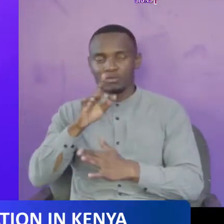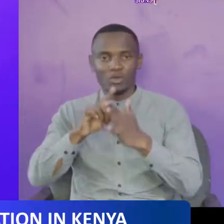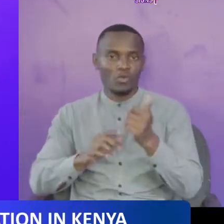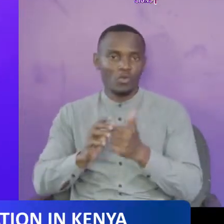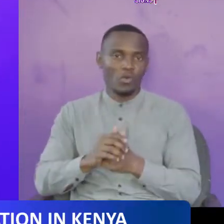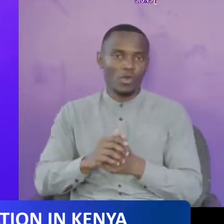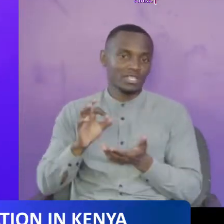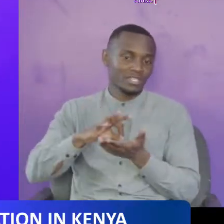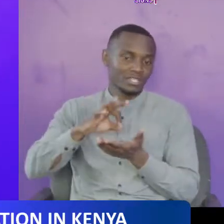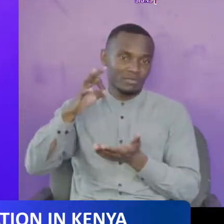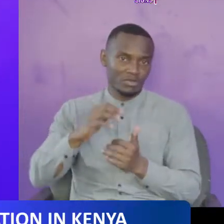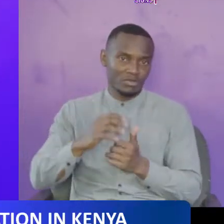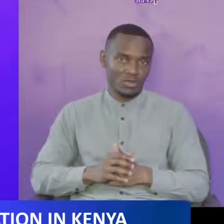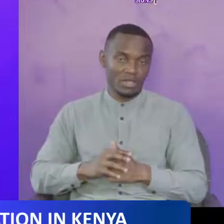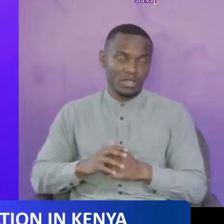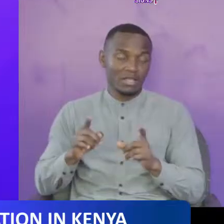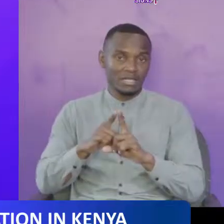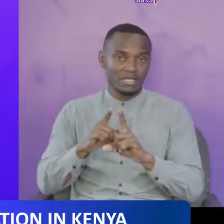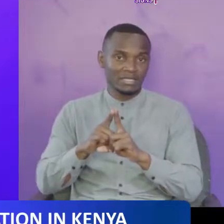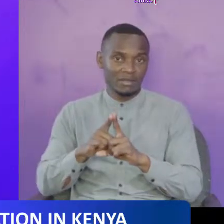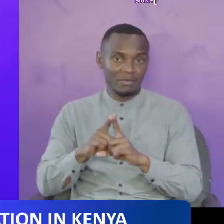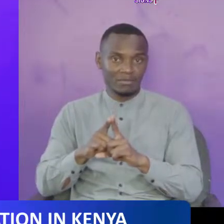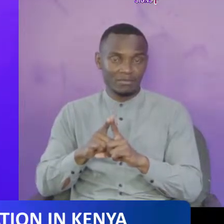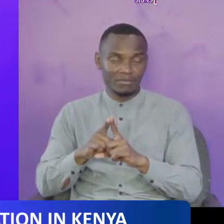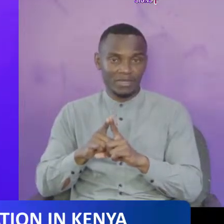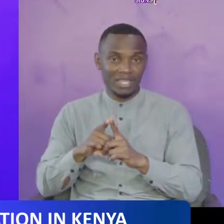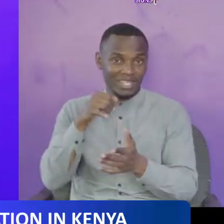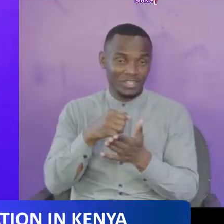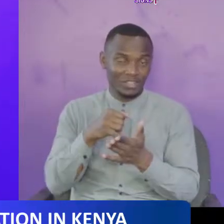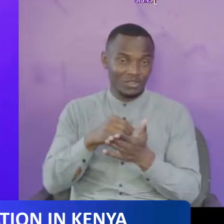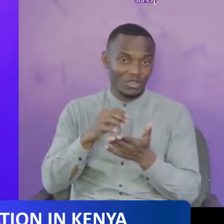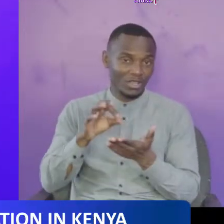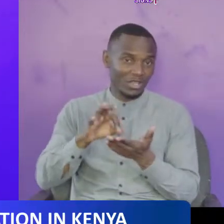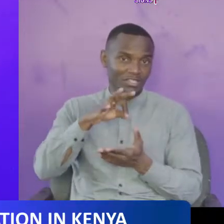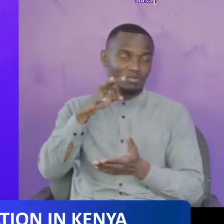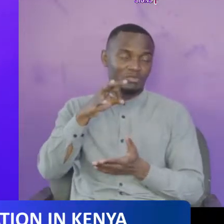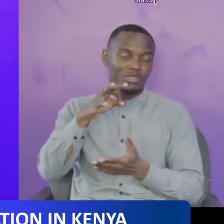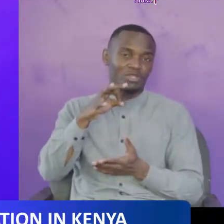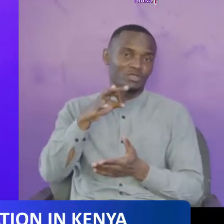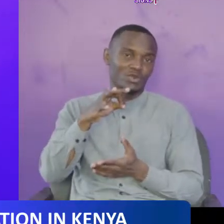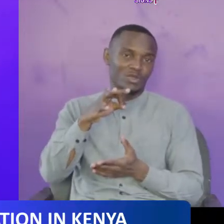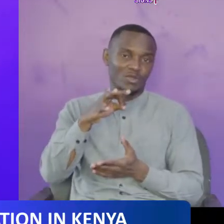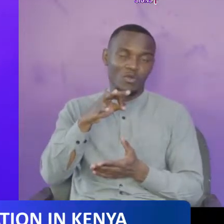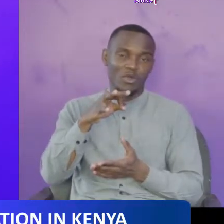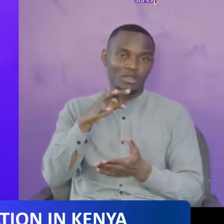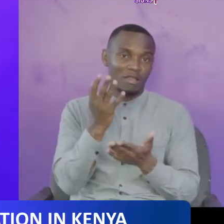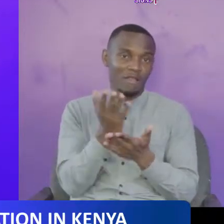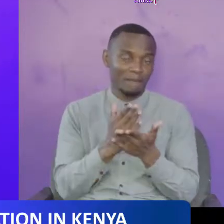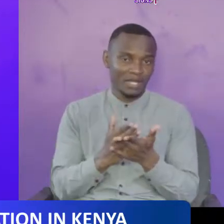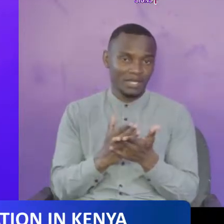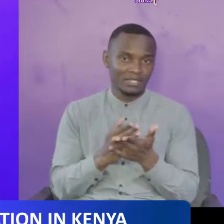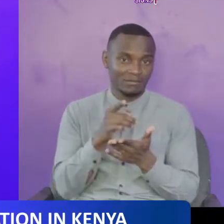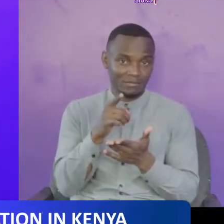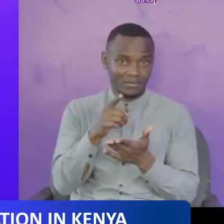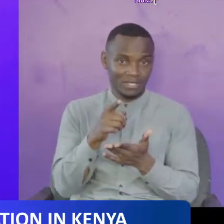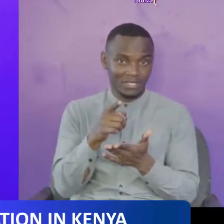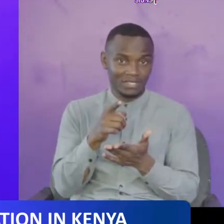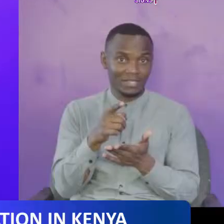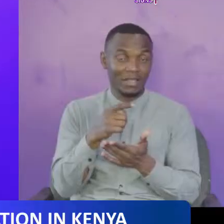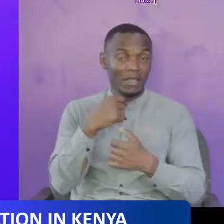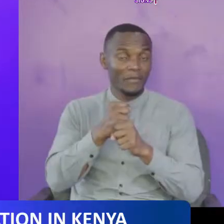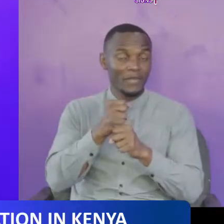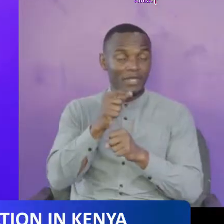Putting that spiritual aspect makes you believe in a higher being, which will protect you